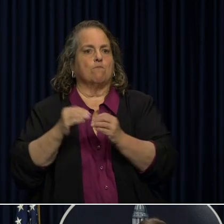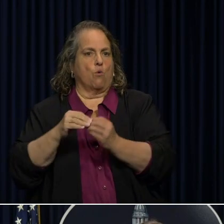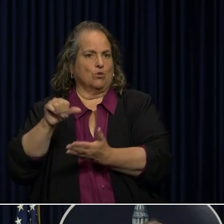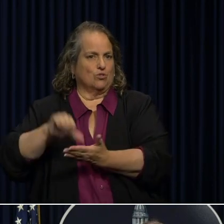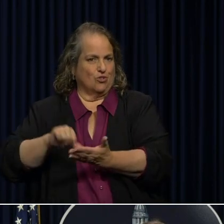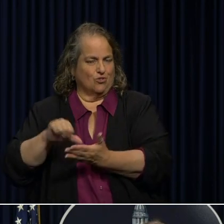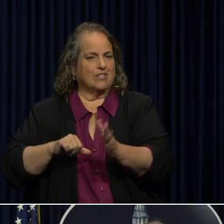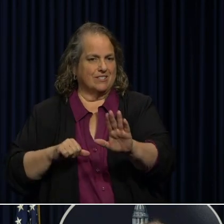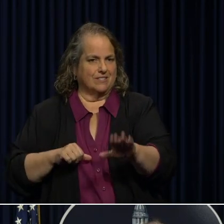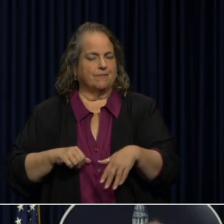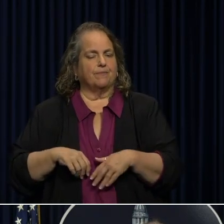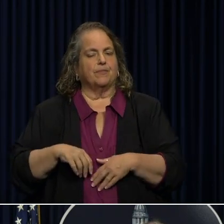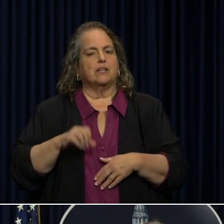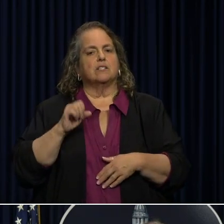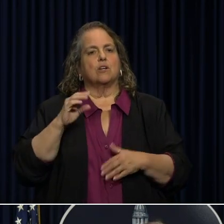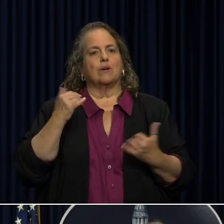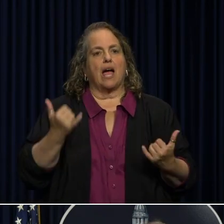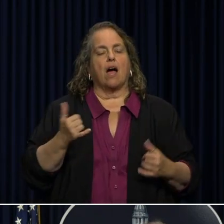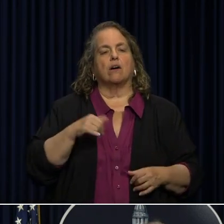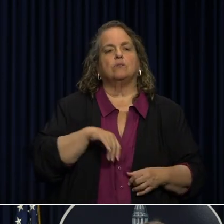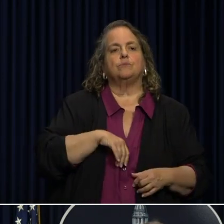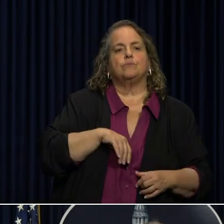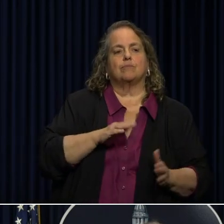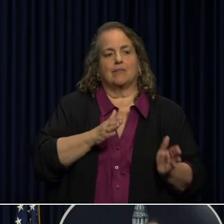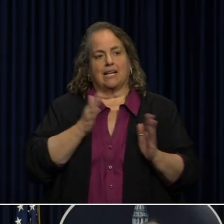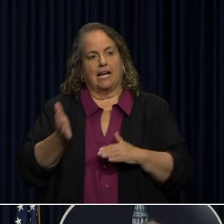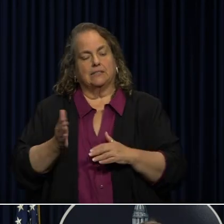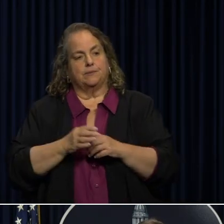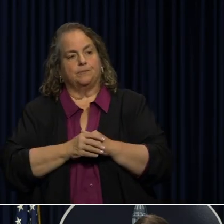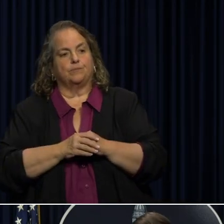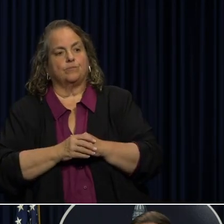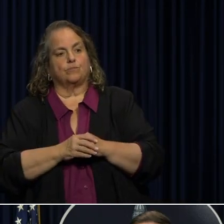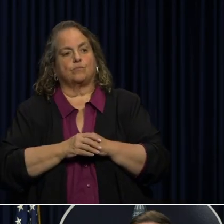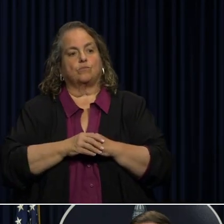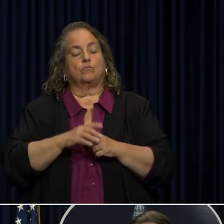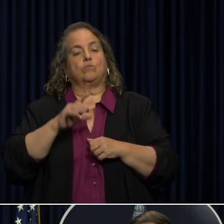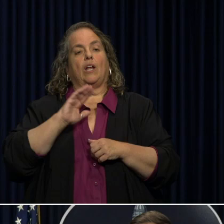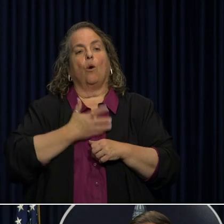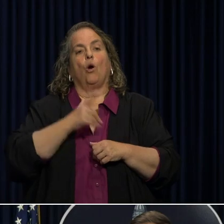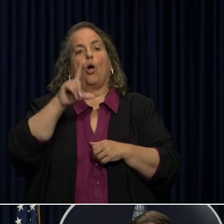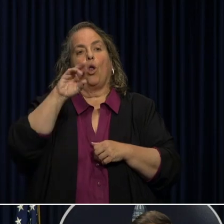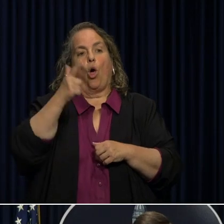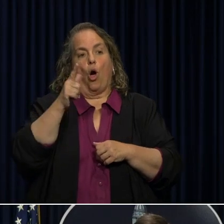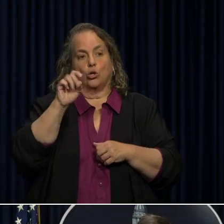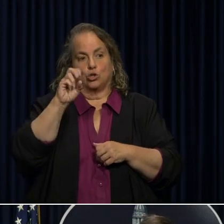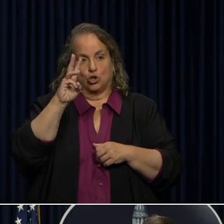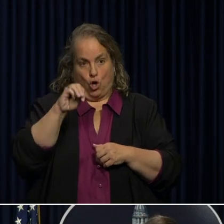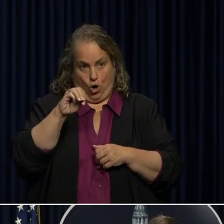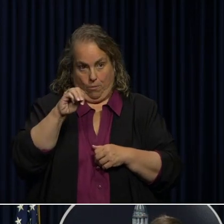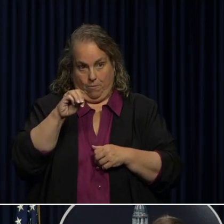And this is how important this is. James, will you actually just go directly to the long-term care facility slide?